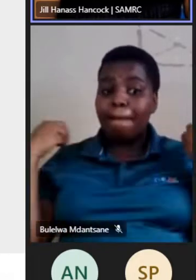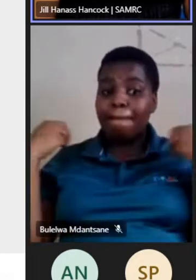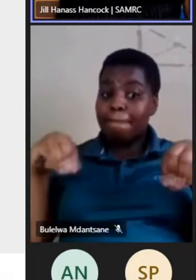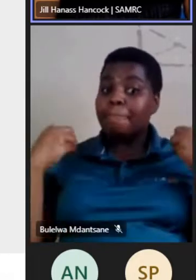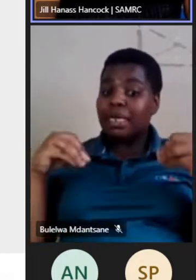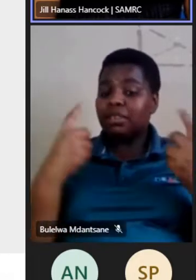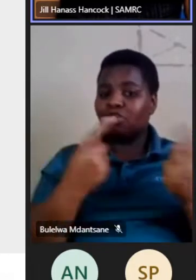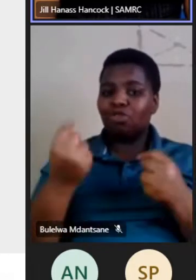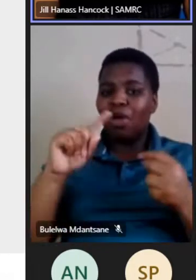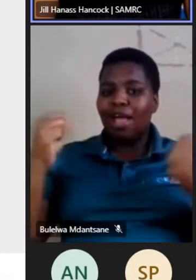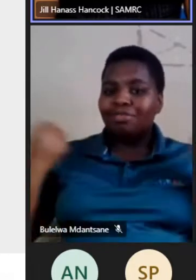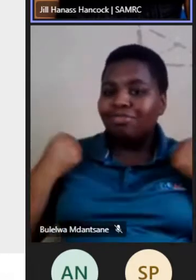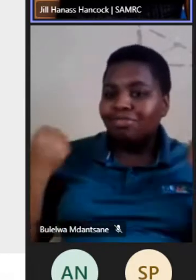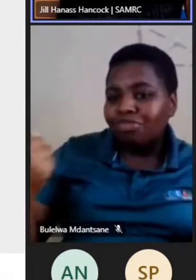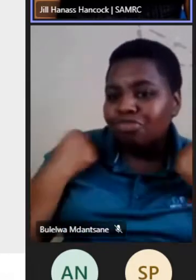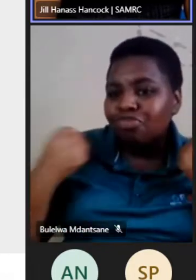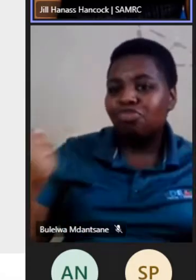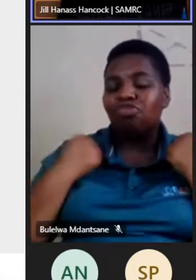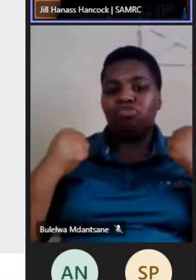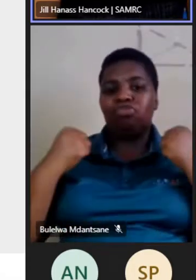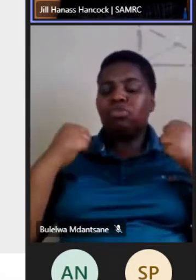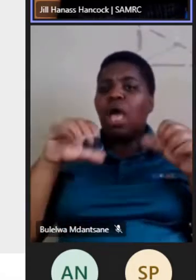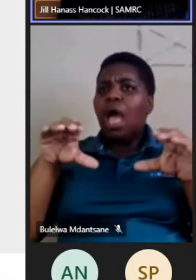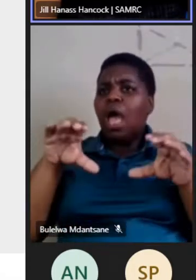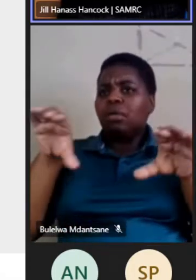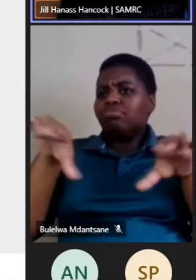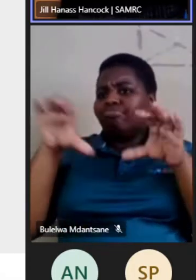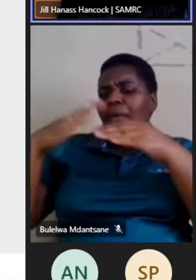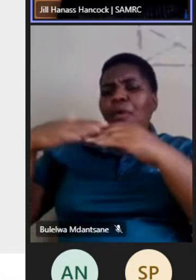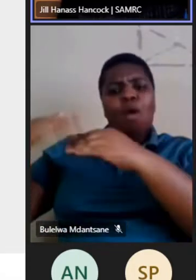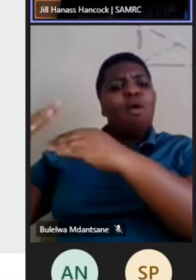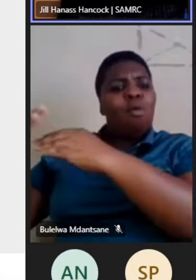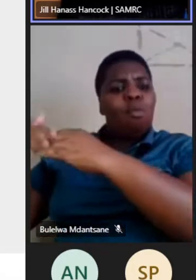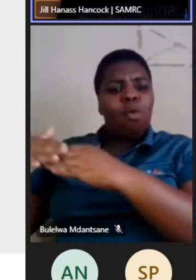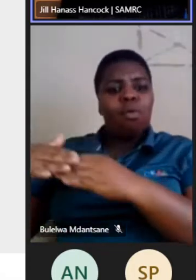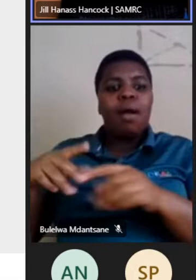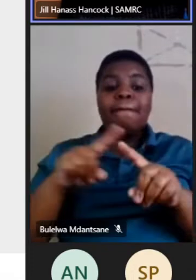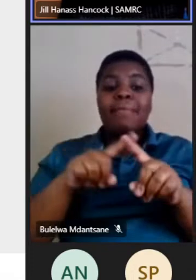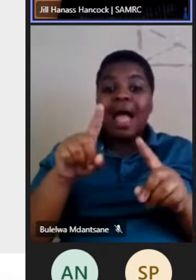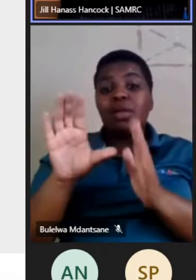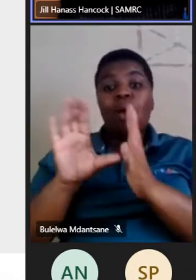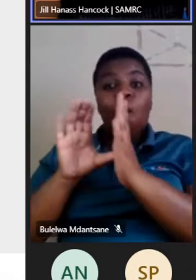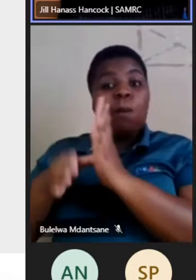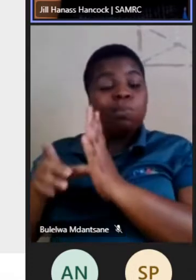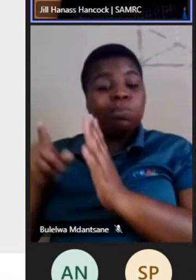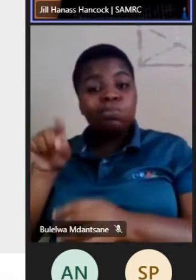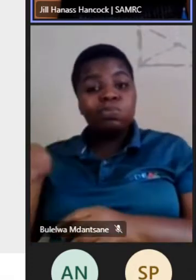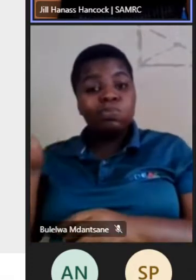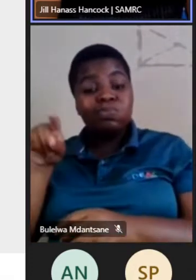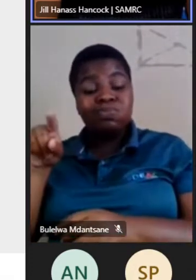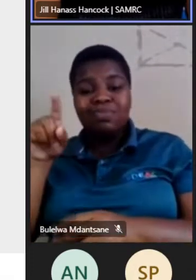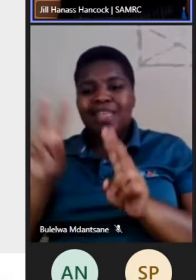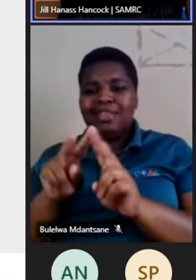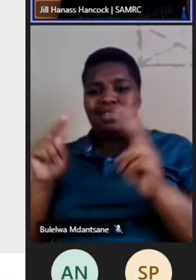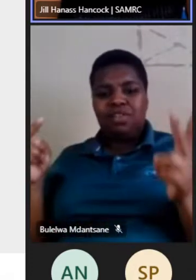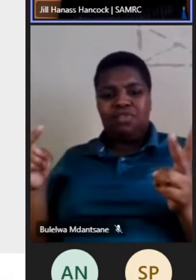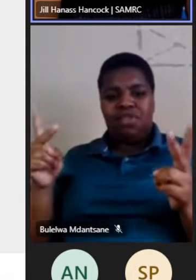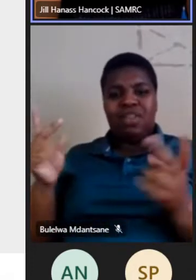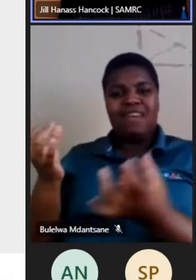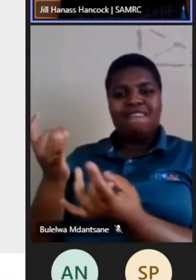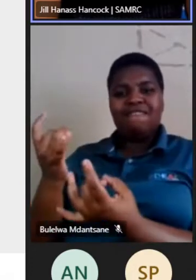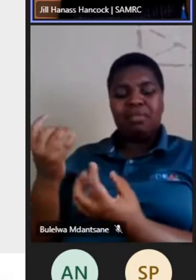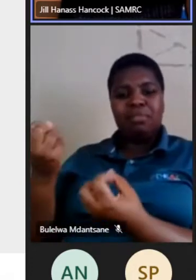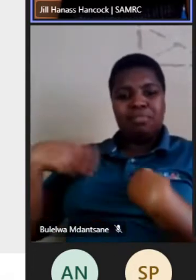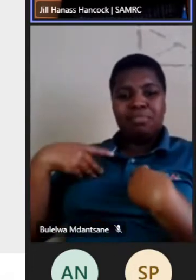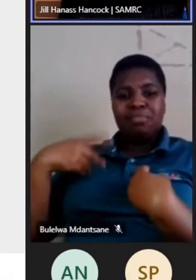doing exercises and other activities. From the women with disabilities, we got a very different feedback of pictures, many of